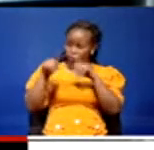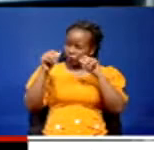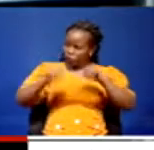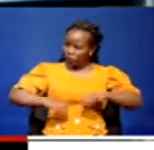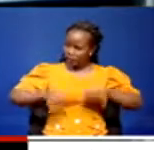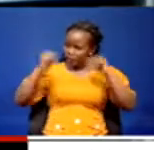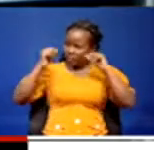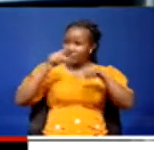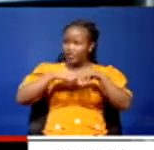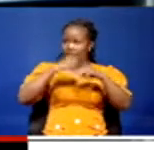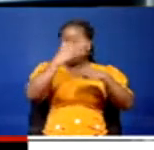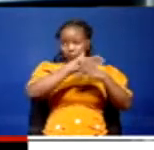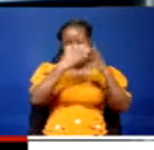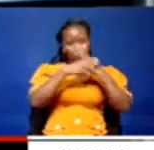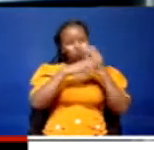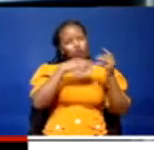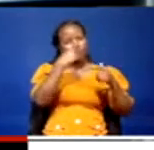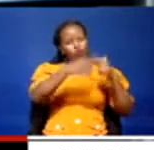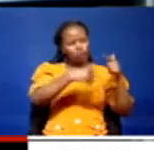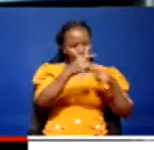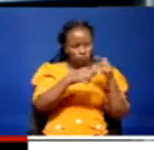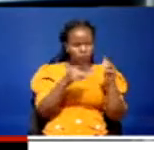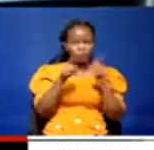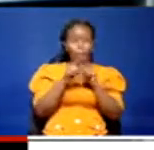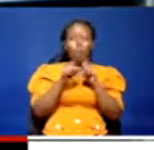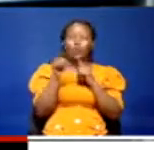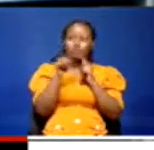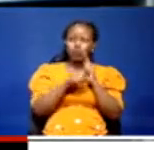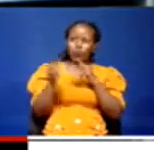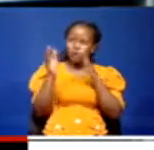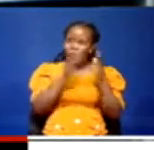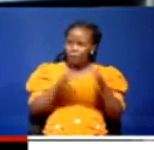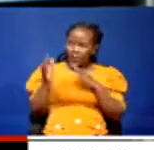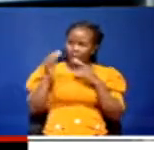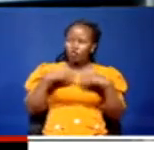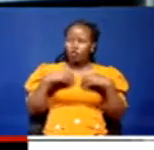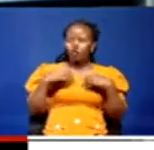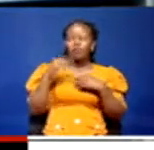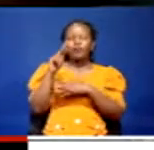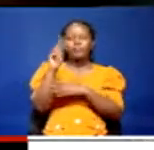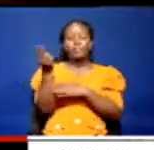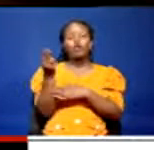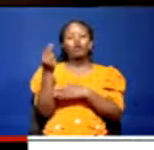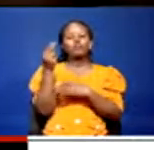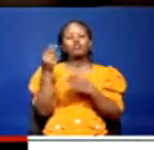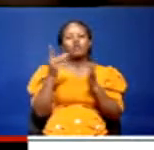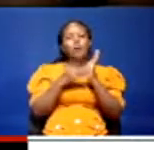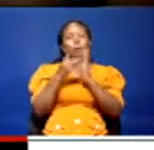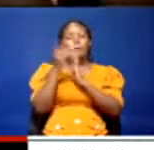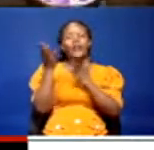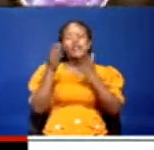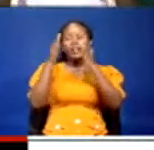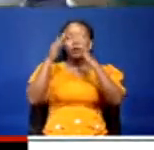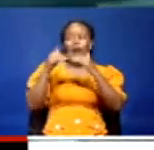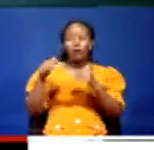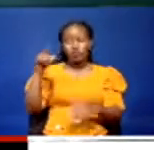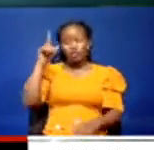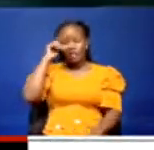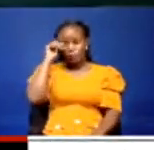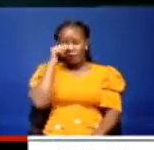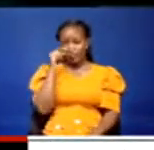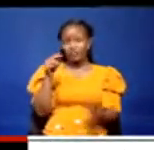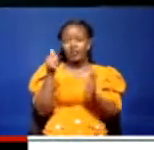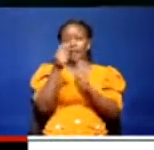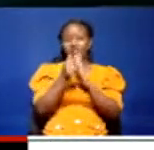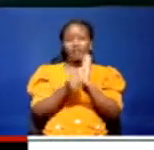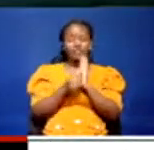I give the other leaders, and as we look forward to now doing our second Maendeleo House within our 7 years in Mombasa, as Anjeda Peace Violence